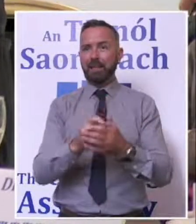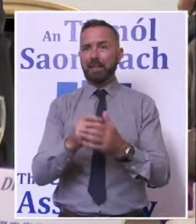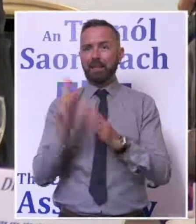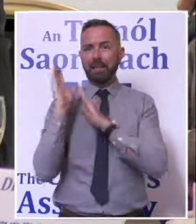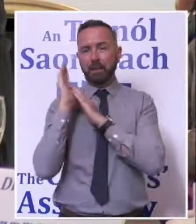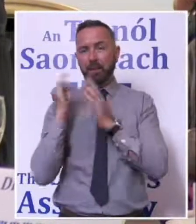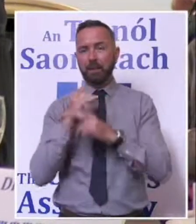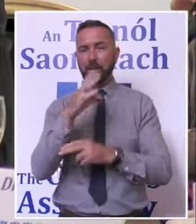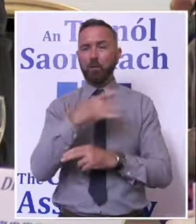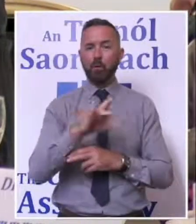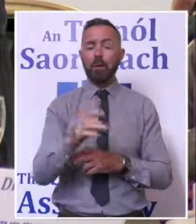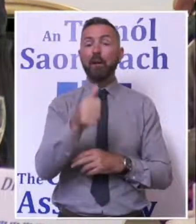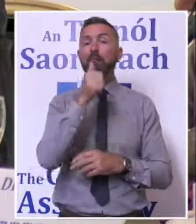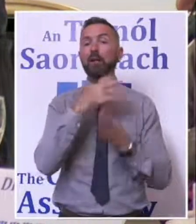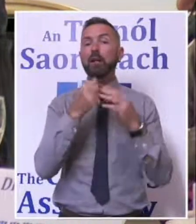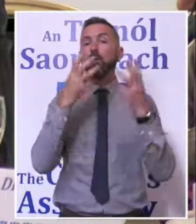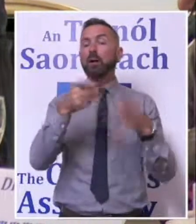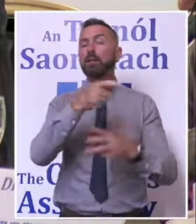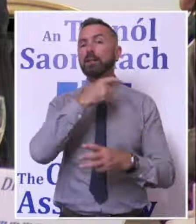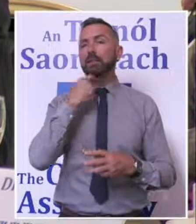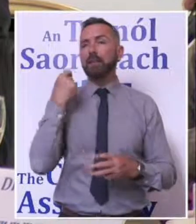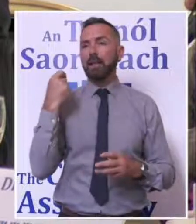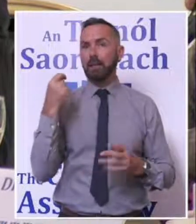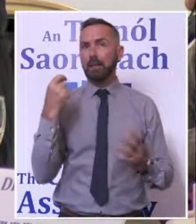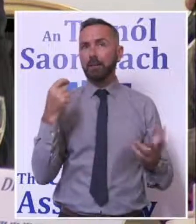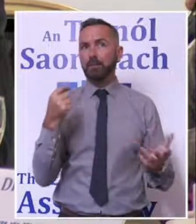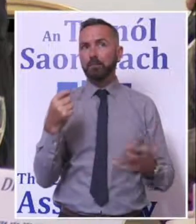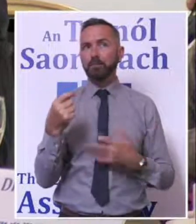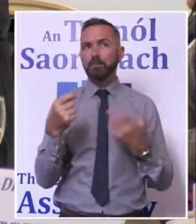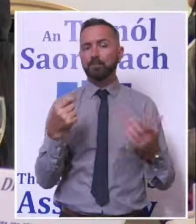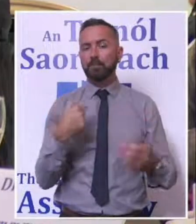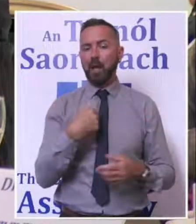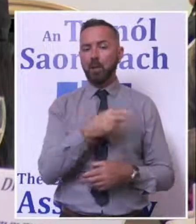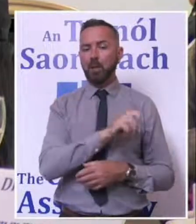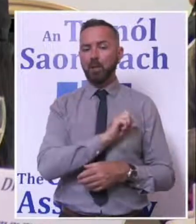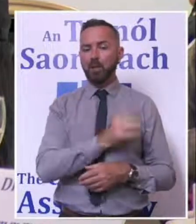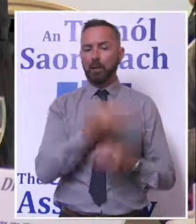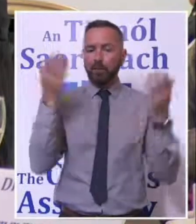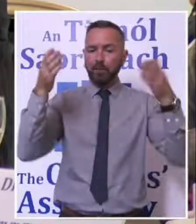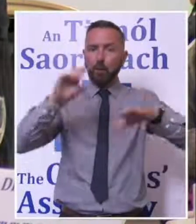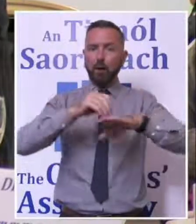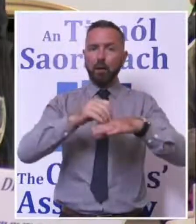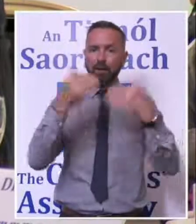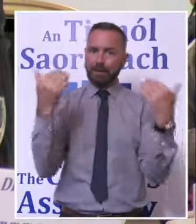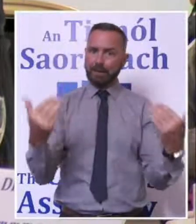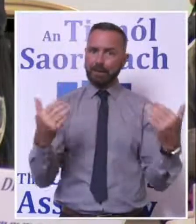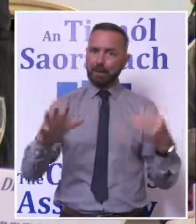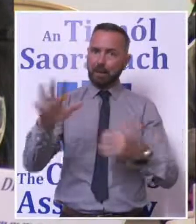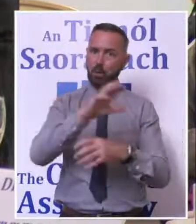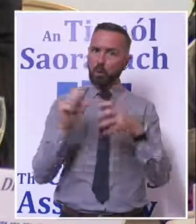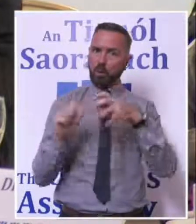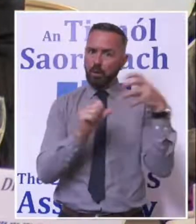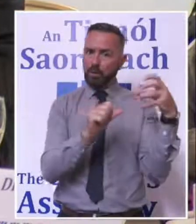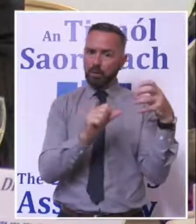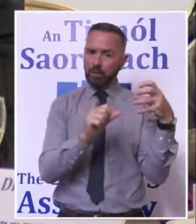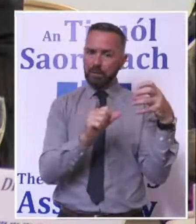I suppose the first thing I'd say is I'm not sure the focus on the existing local authorities is,